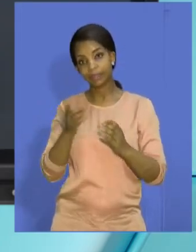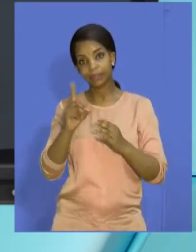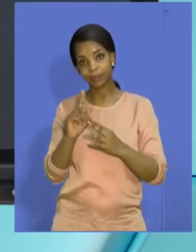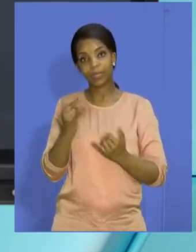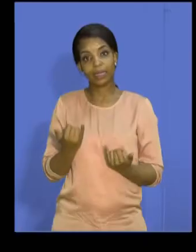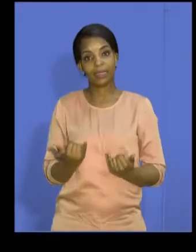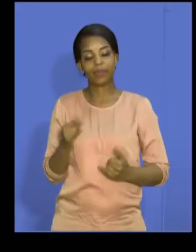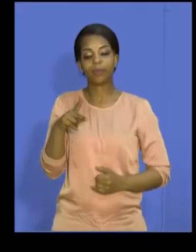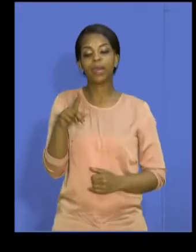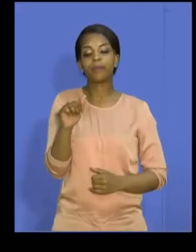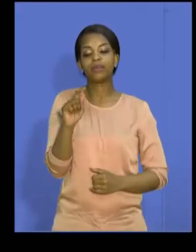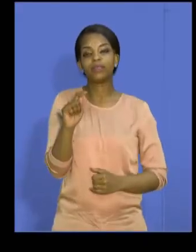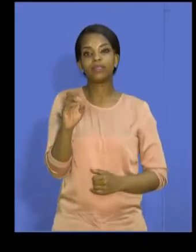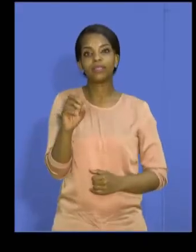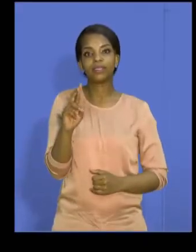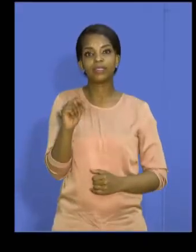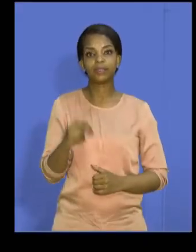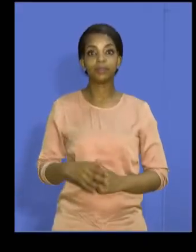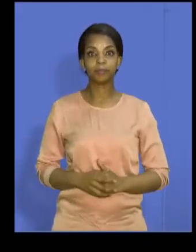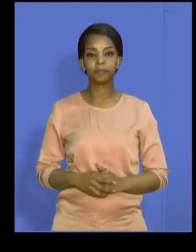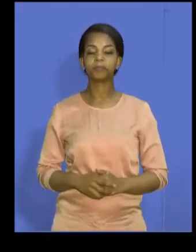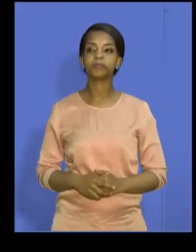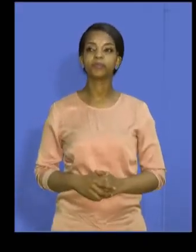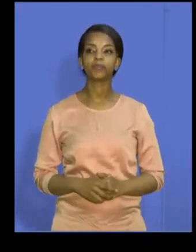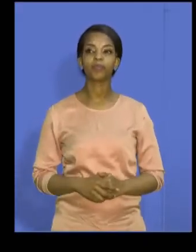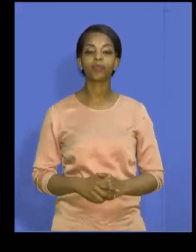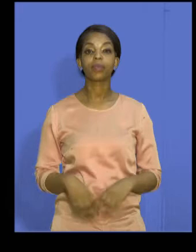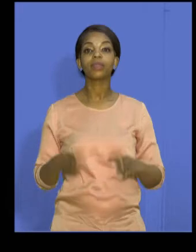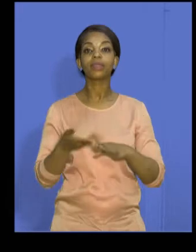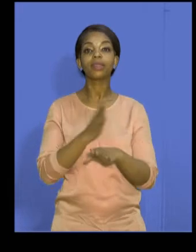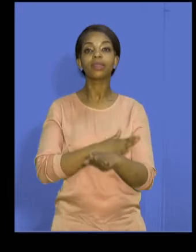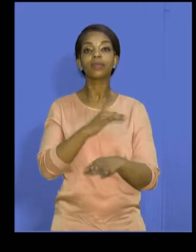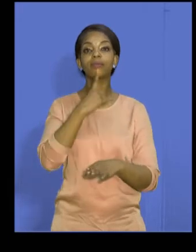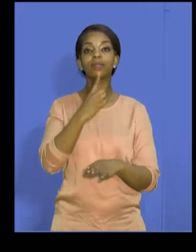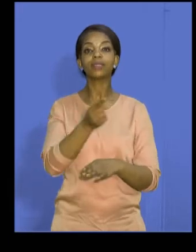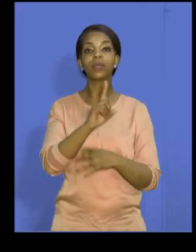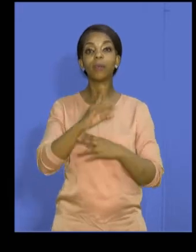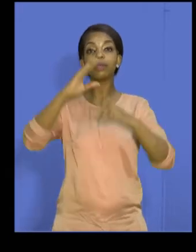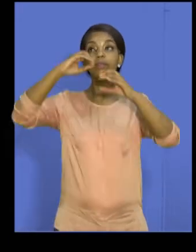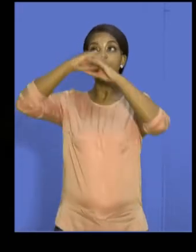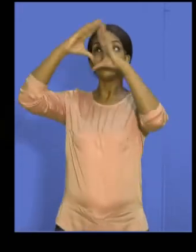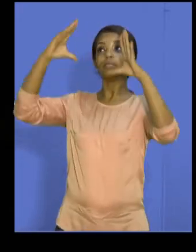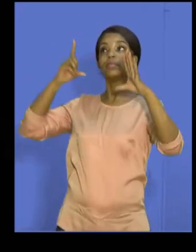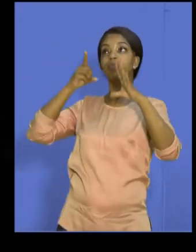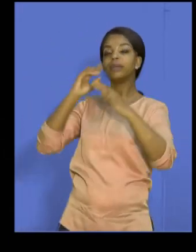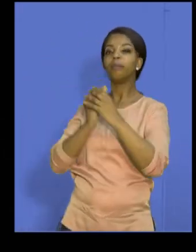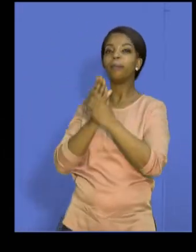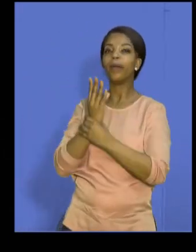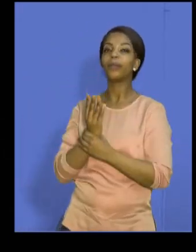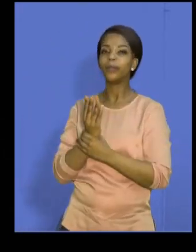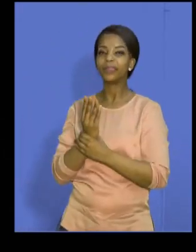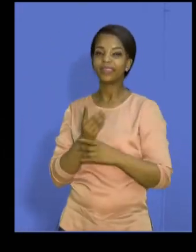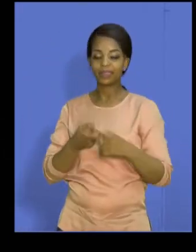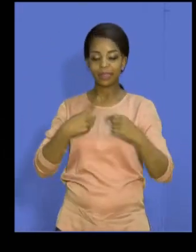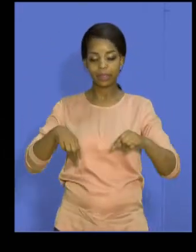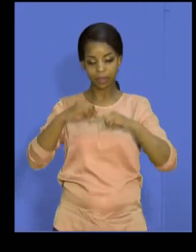it. So remember that we said our big idea is growth, and we're looking at patterns